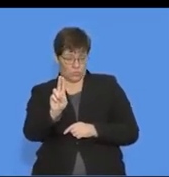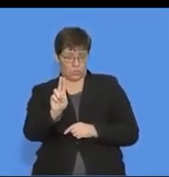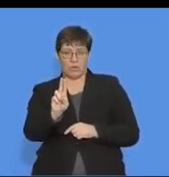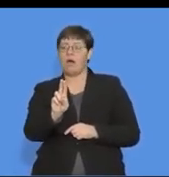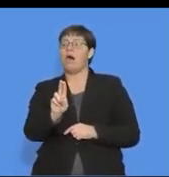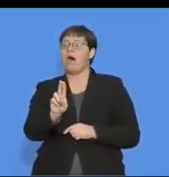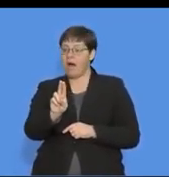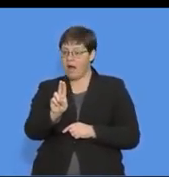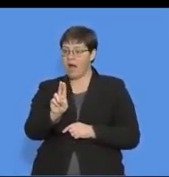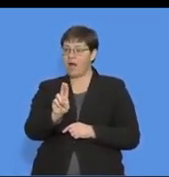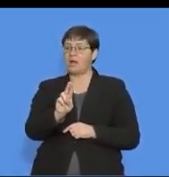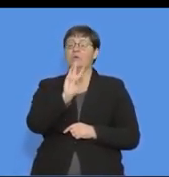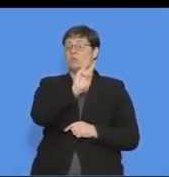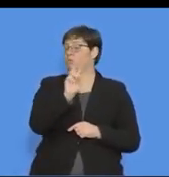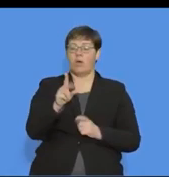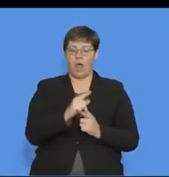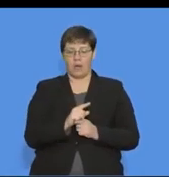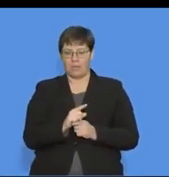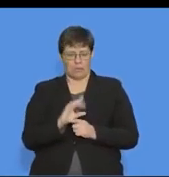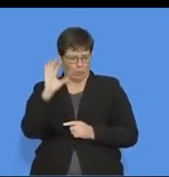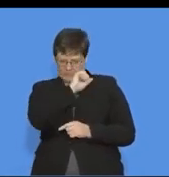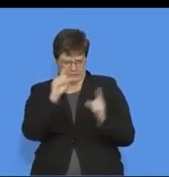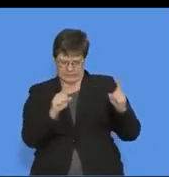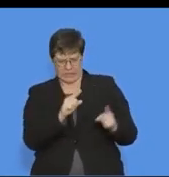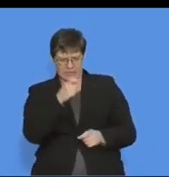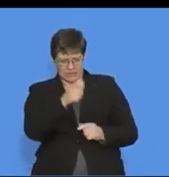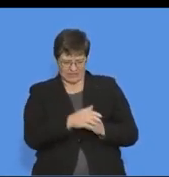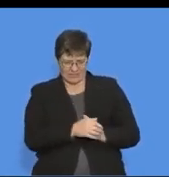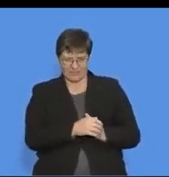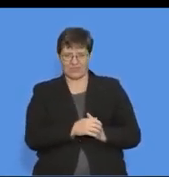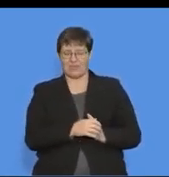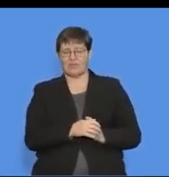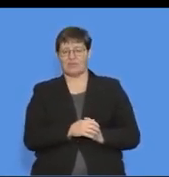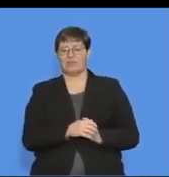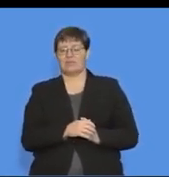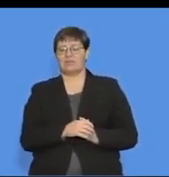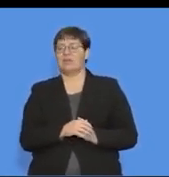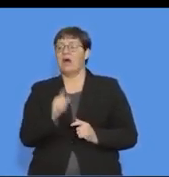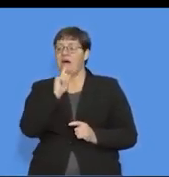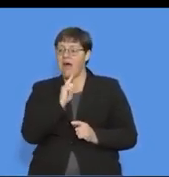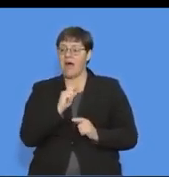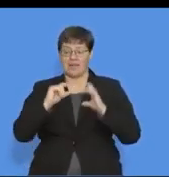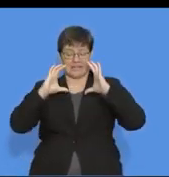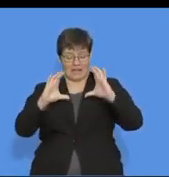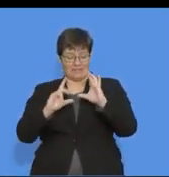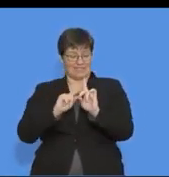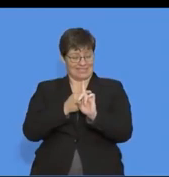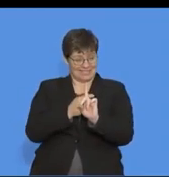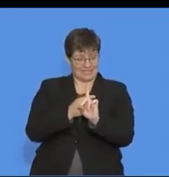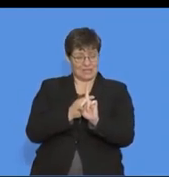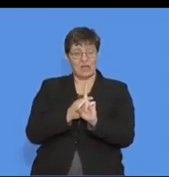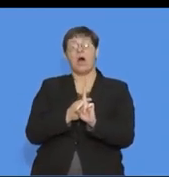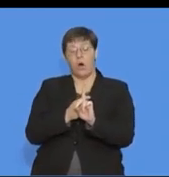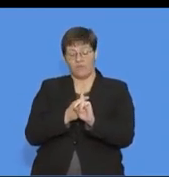that U comes after, because then it will be weird to pronounce it. And then a point on the circumference of the smaller